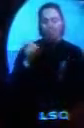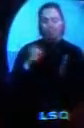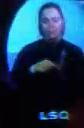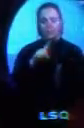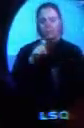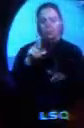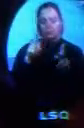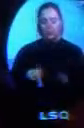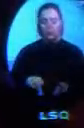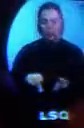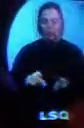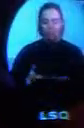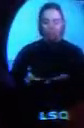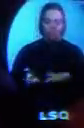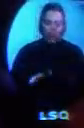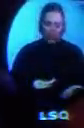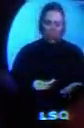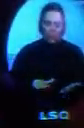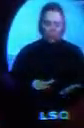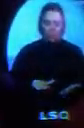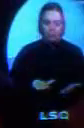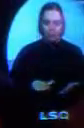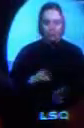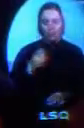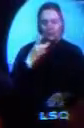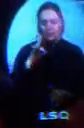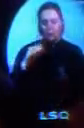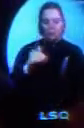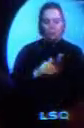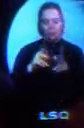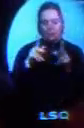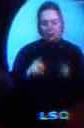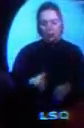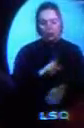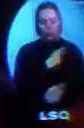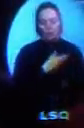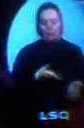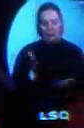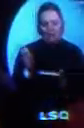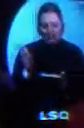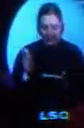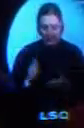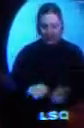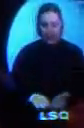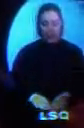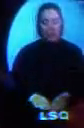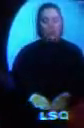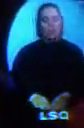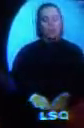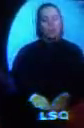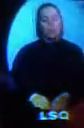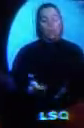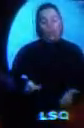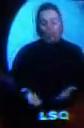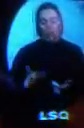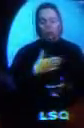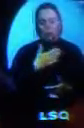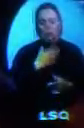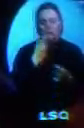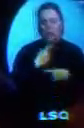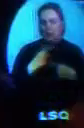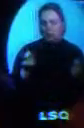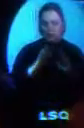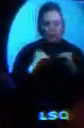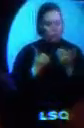been lost and 18,000 people have been hospitalized. And in fact, Mr. Speaker, it's my pleasure to announce and inform